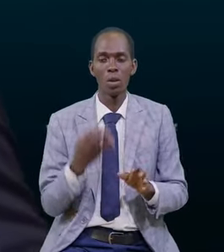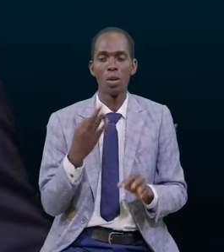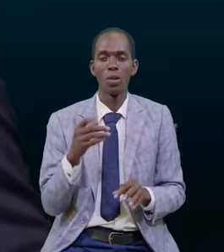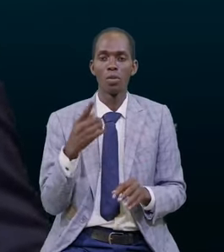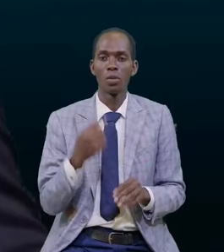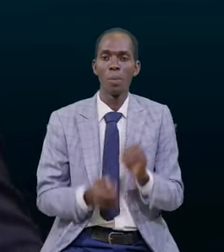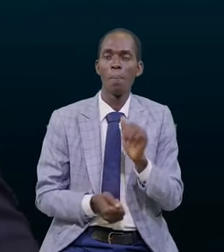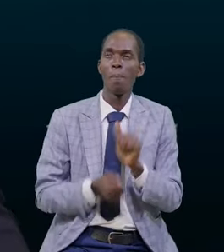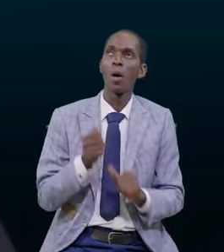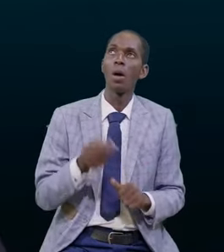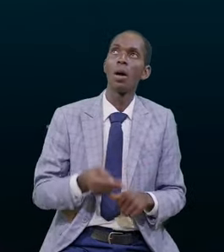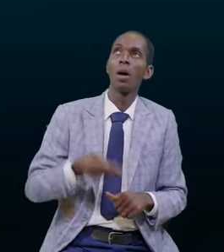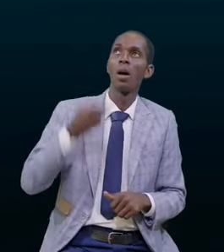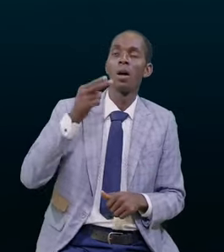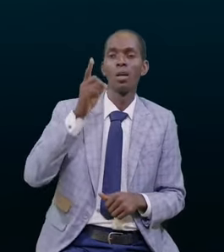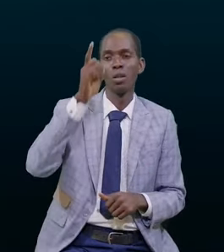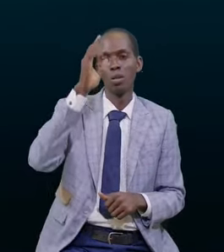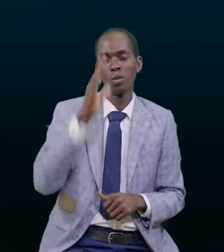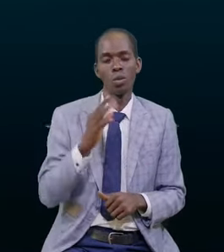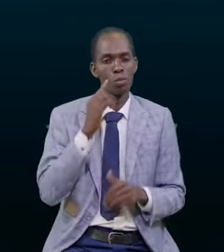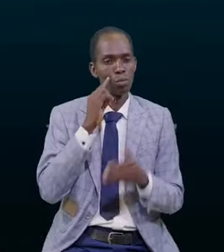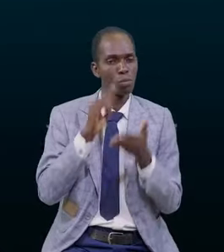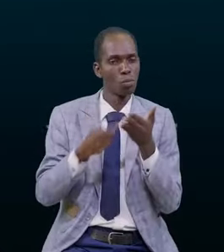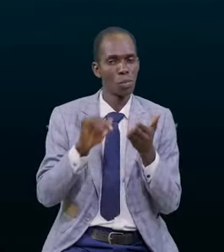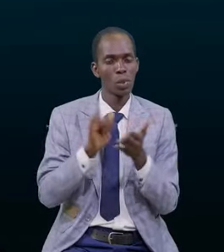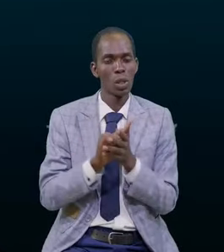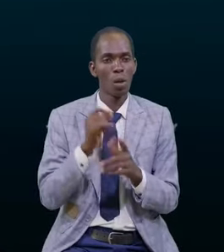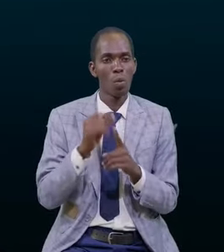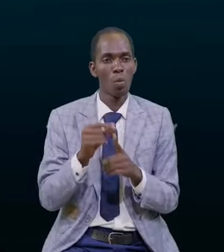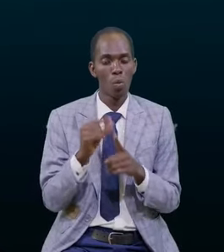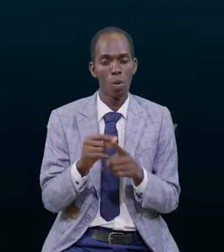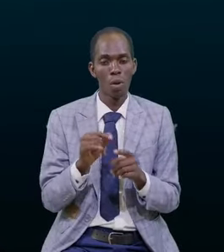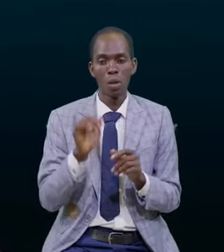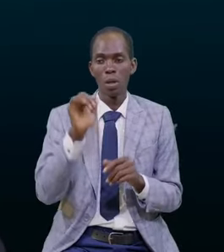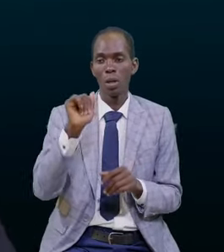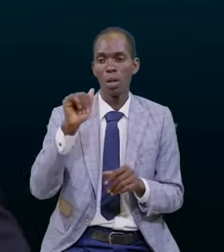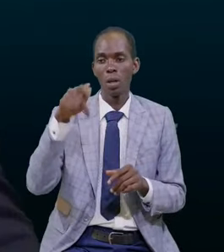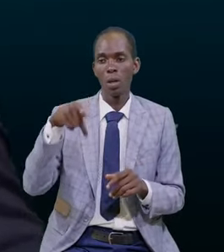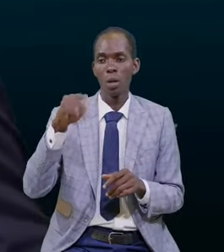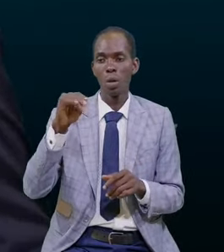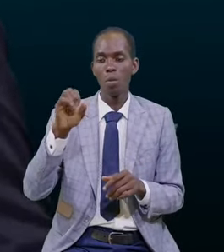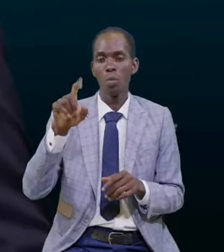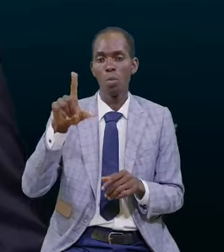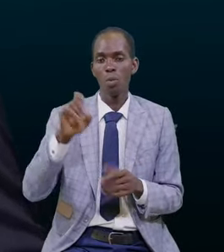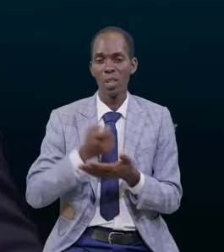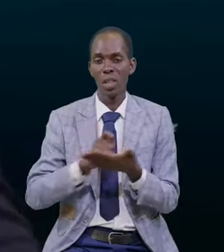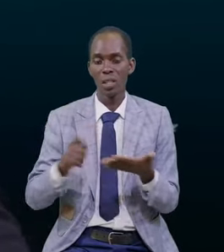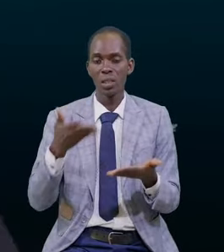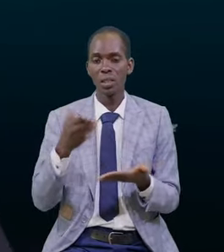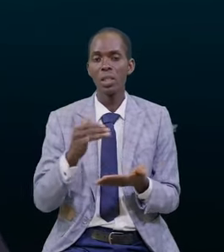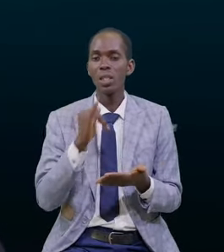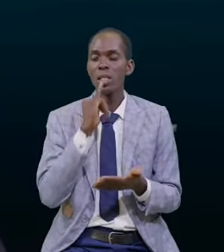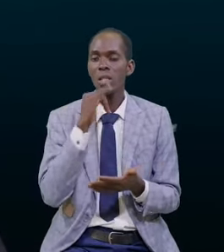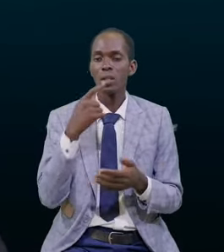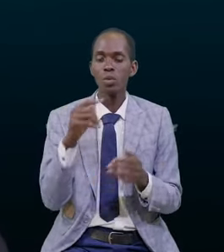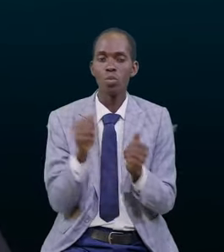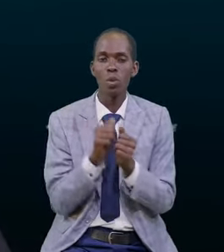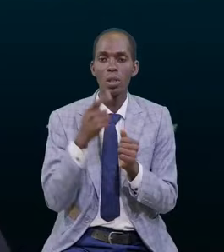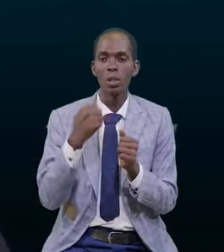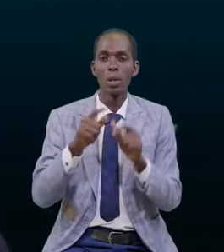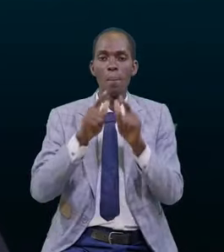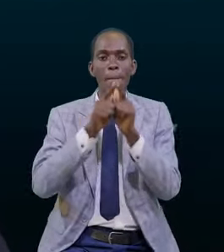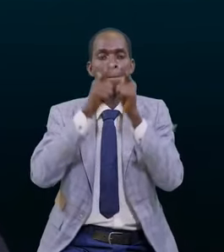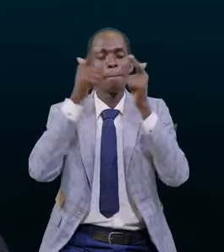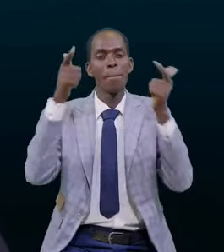was notice that Apostle there capital A is the Apostle of all Apostles he's the apostle that gave the